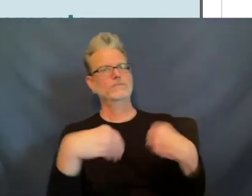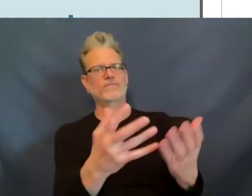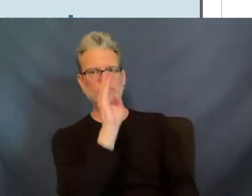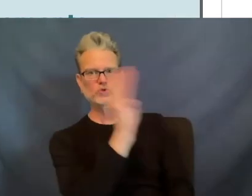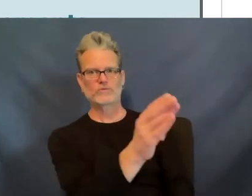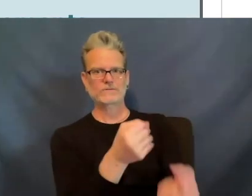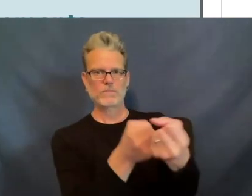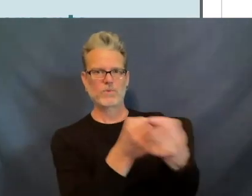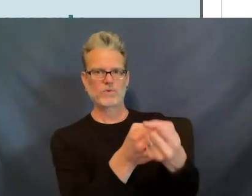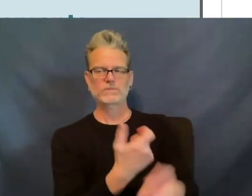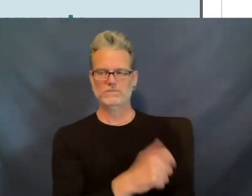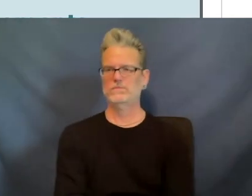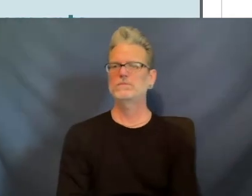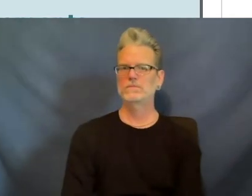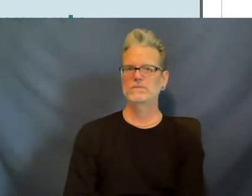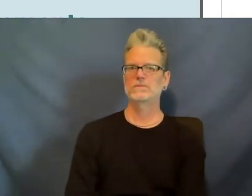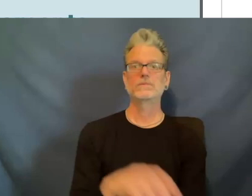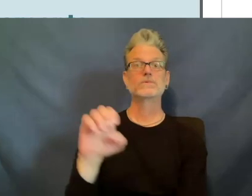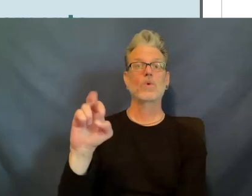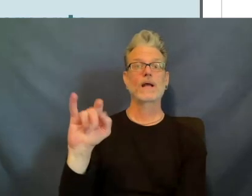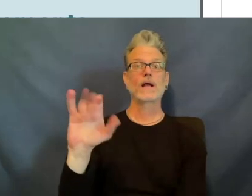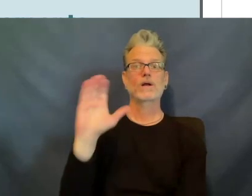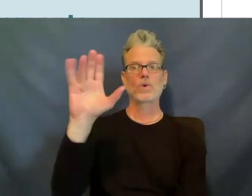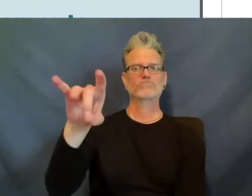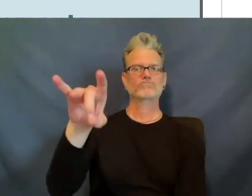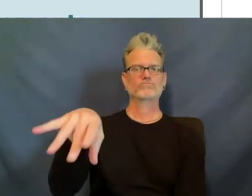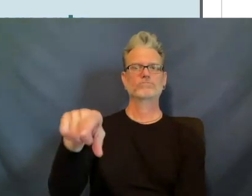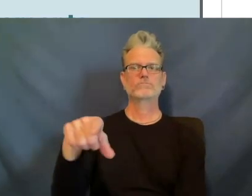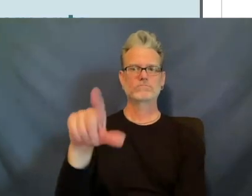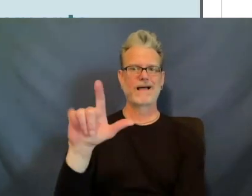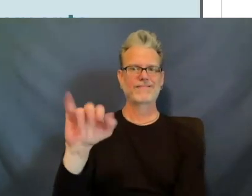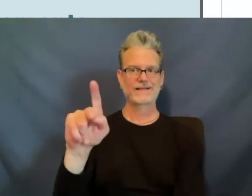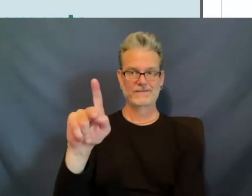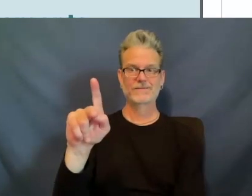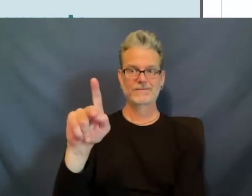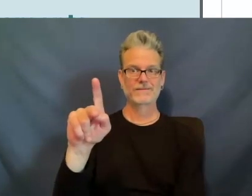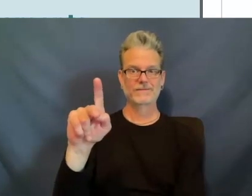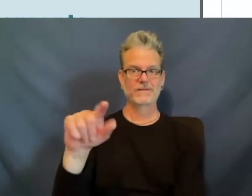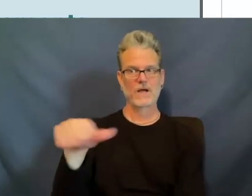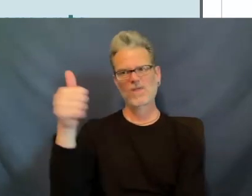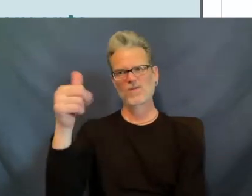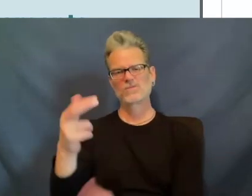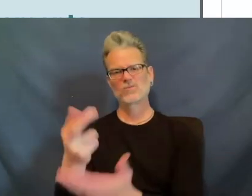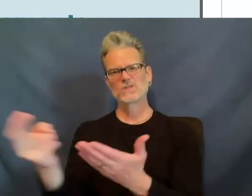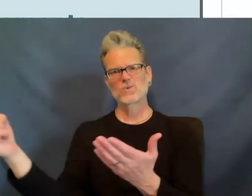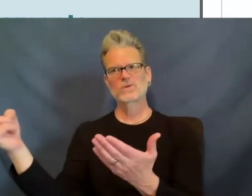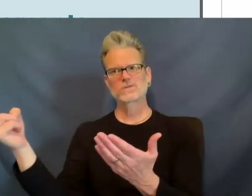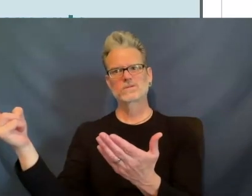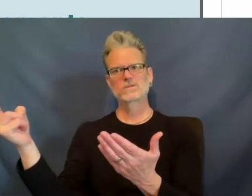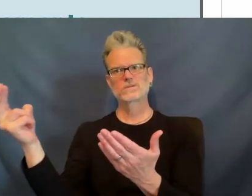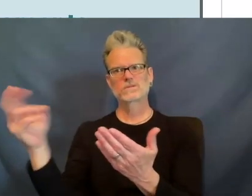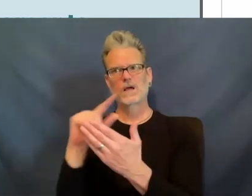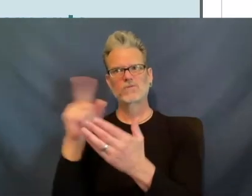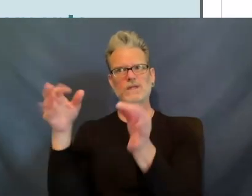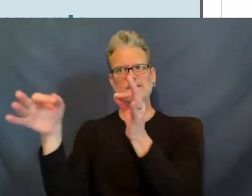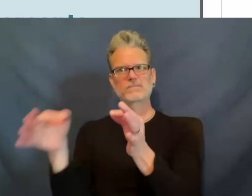connections. So Eric's going to drop a link in the chat about another resource that delves into this expansive universe of grants